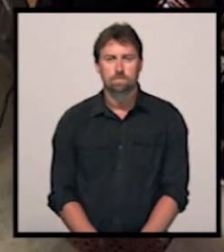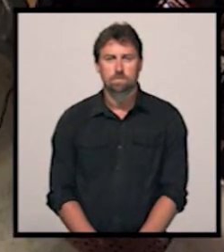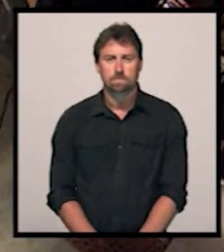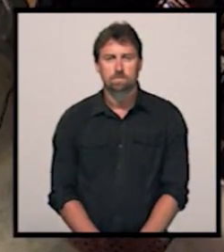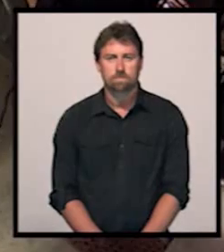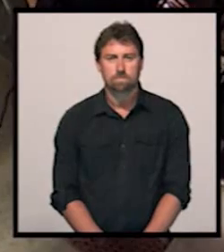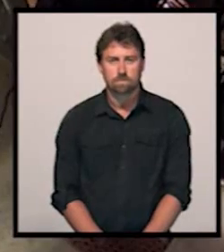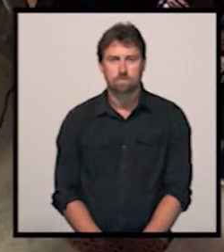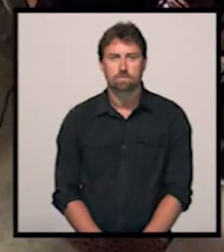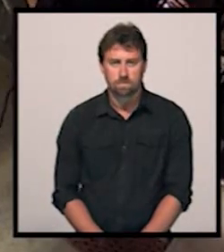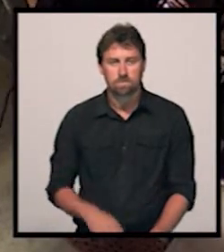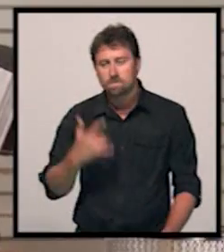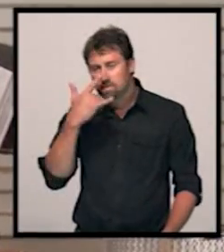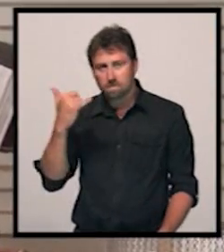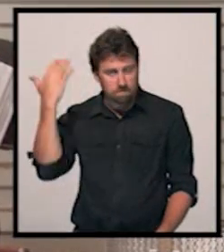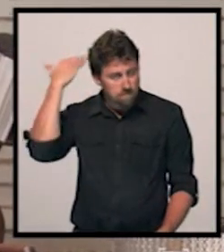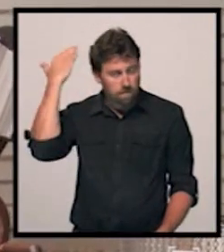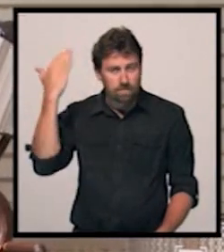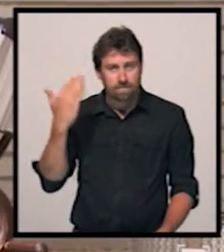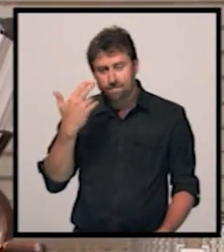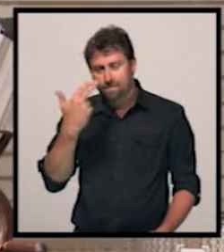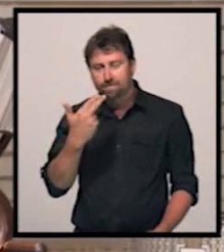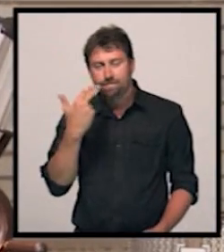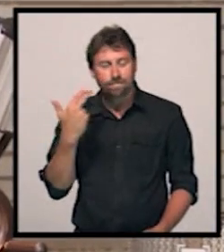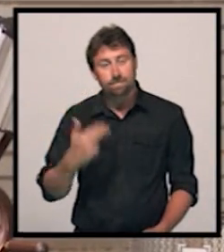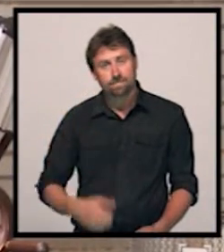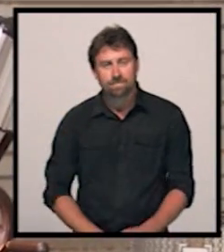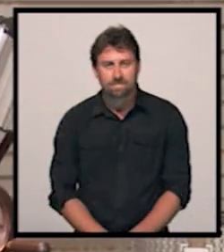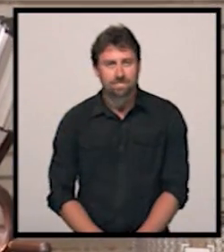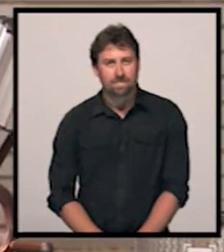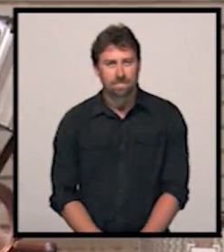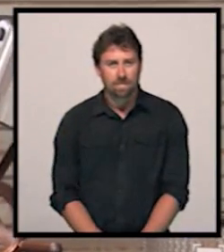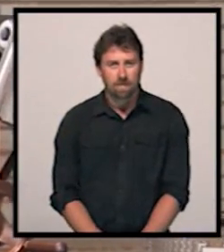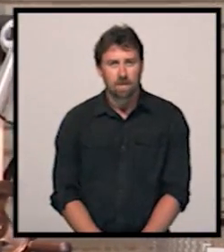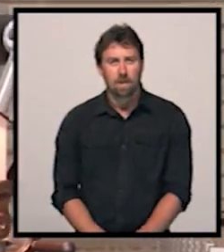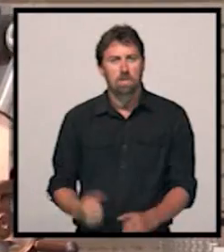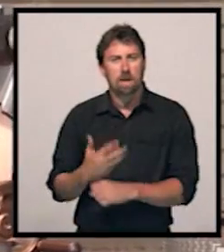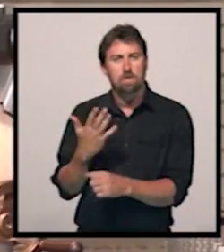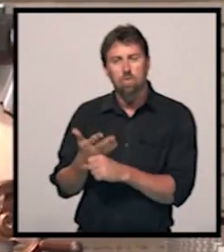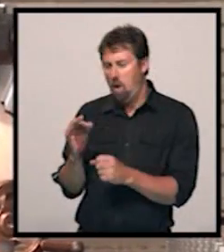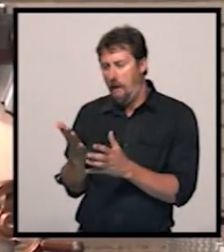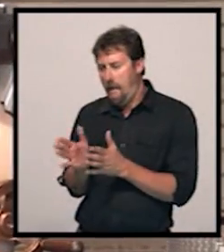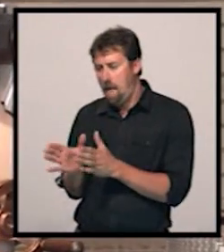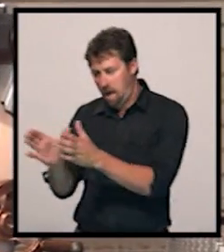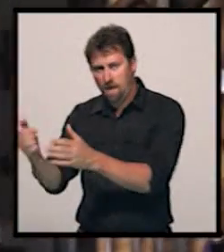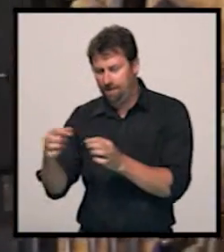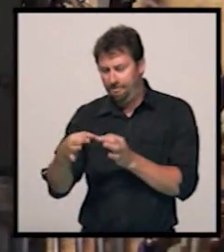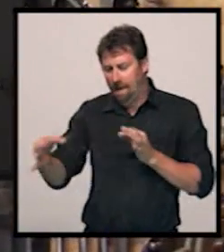Knock my head. It's always a good thing to do. Make sure you got a push stick.